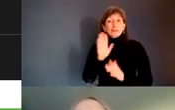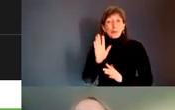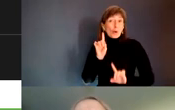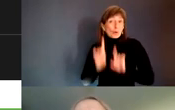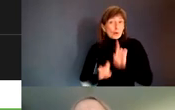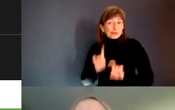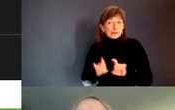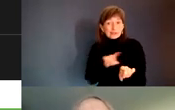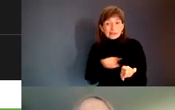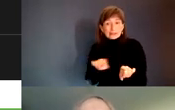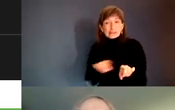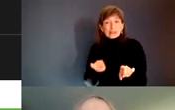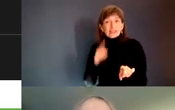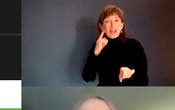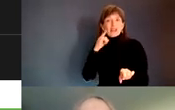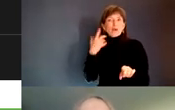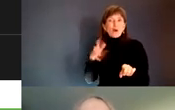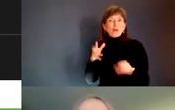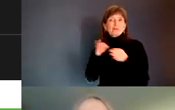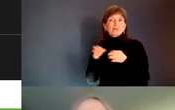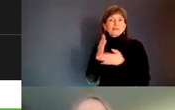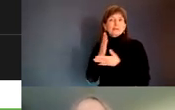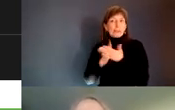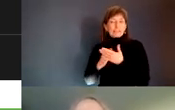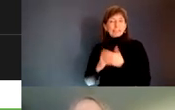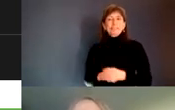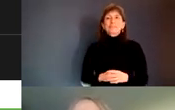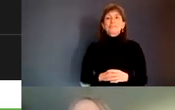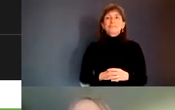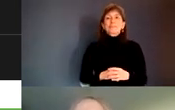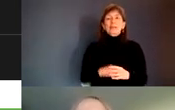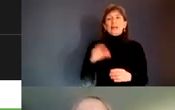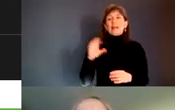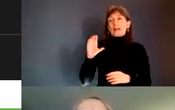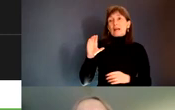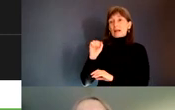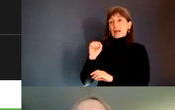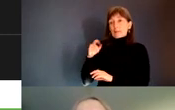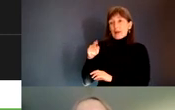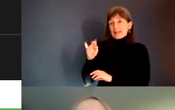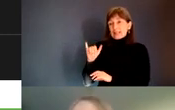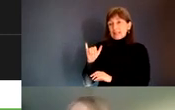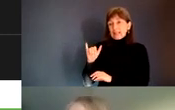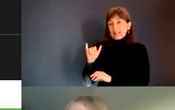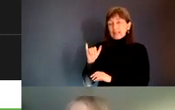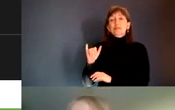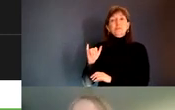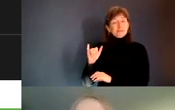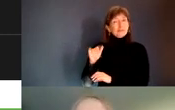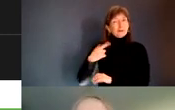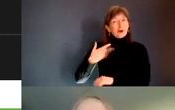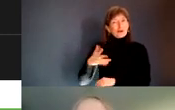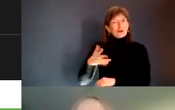these frequently asked questions. Of course, capacity, we've talked a lot about that. It isn't, again, up to the report source